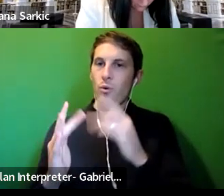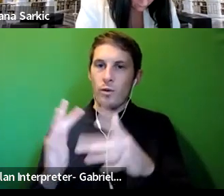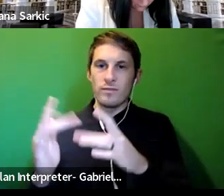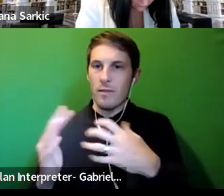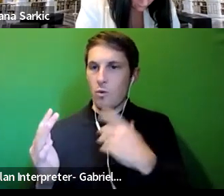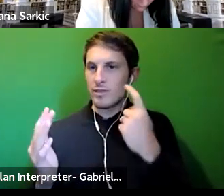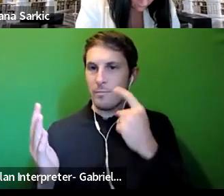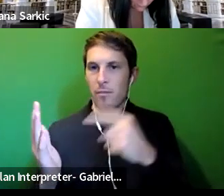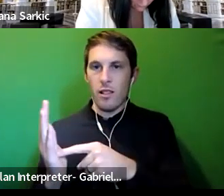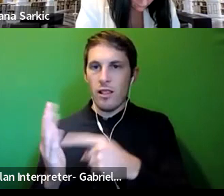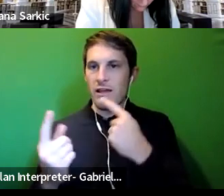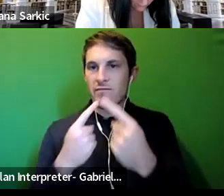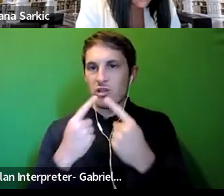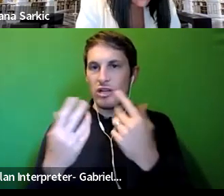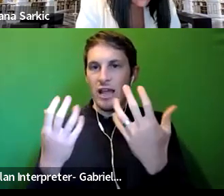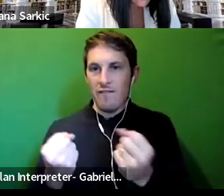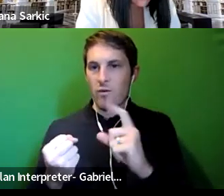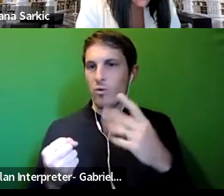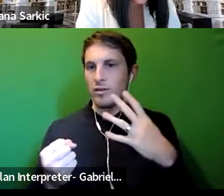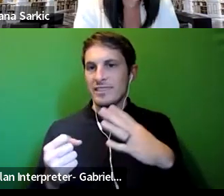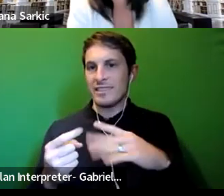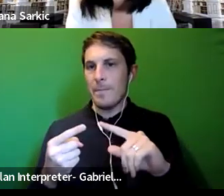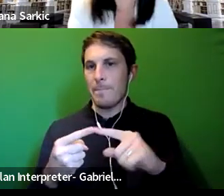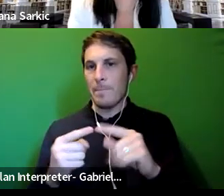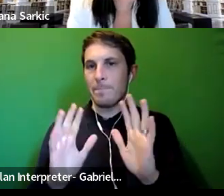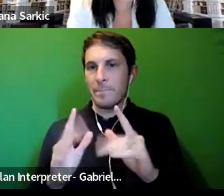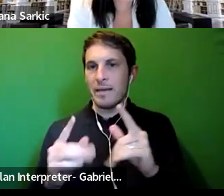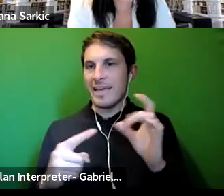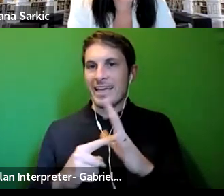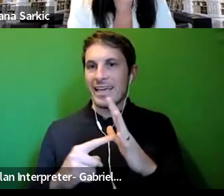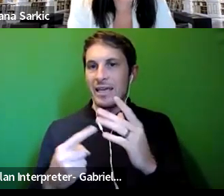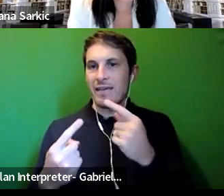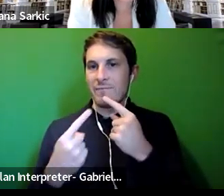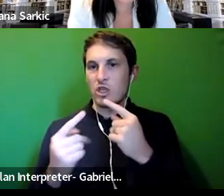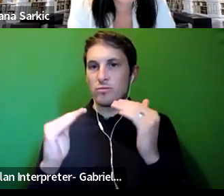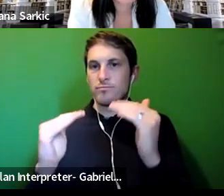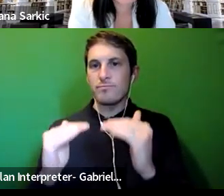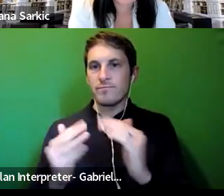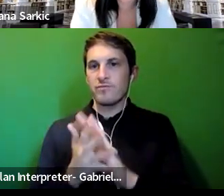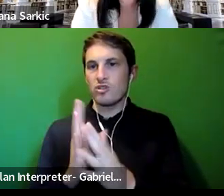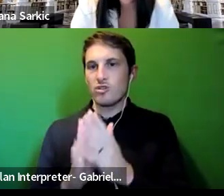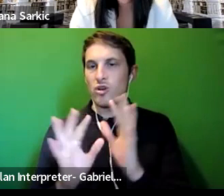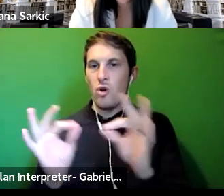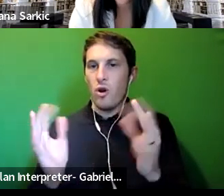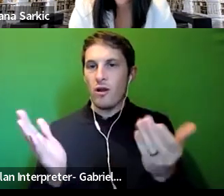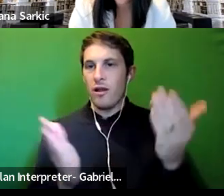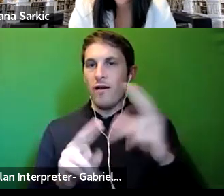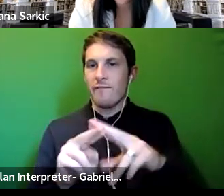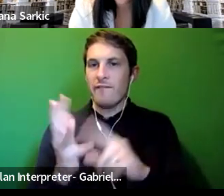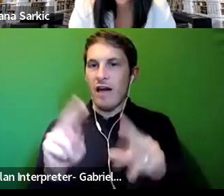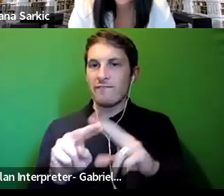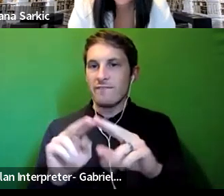then. Information was just all that was needed. It was, here's the key bits of information you need, and that's all we're giving you, not all the fluff and everything else that's